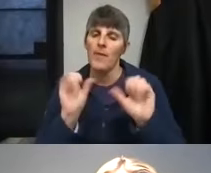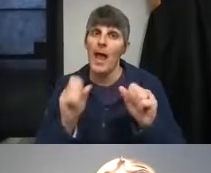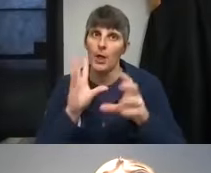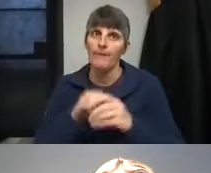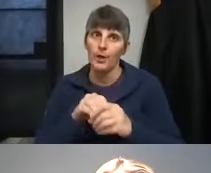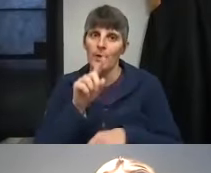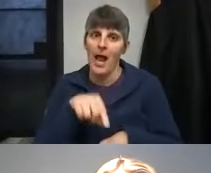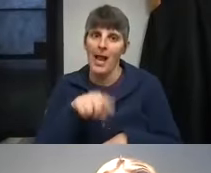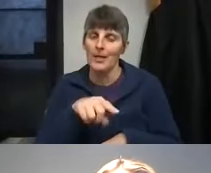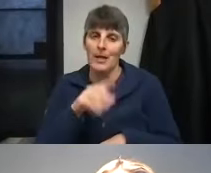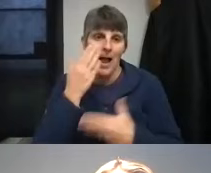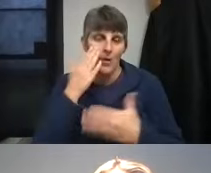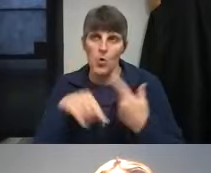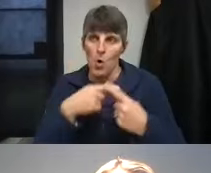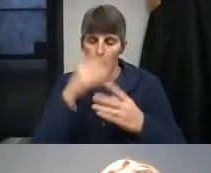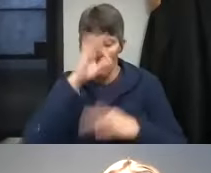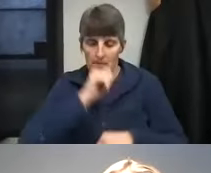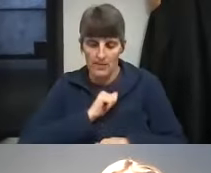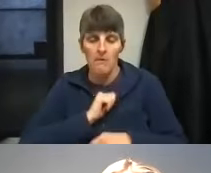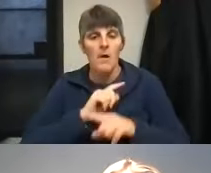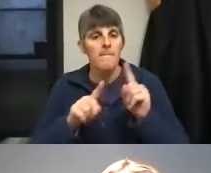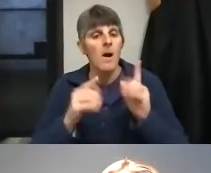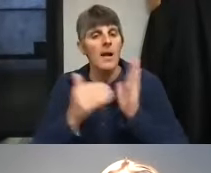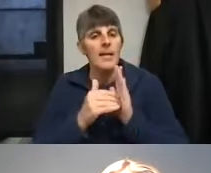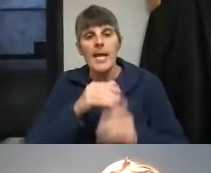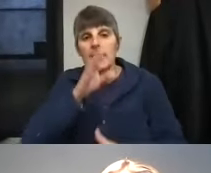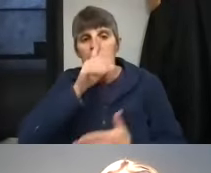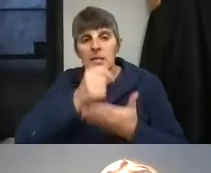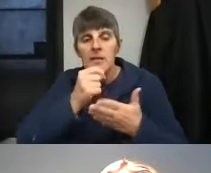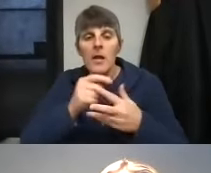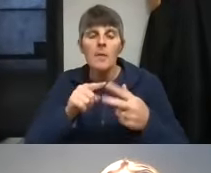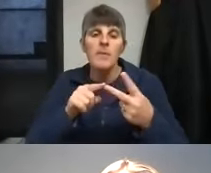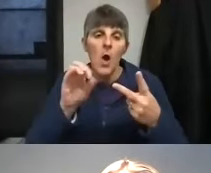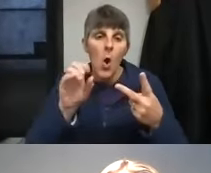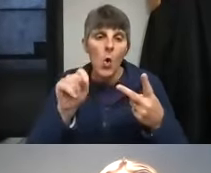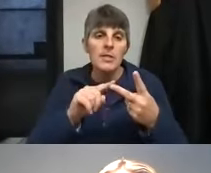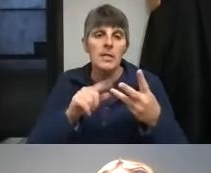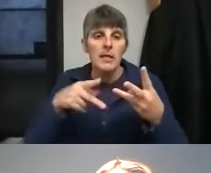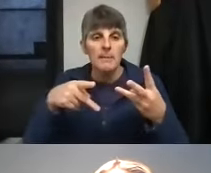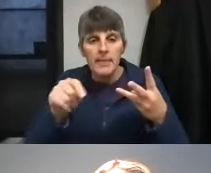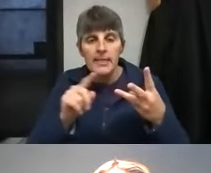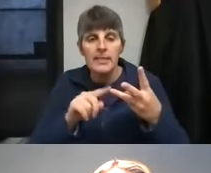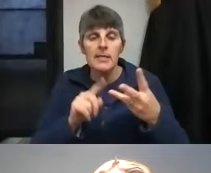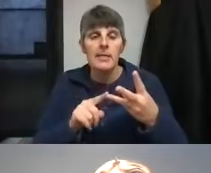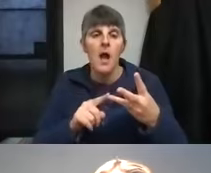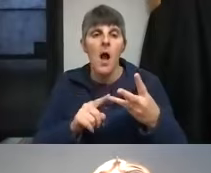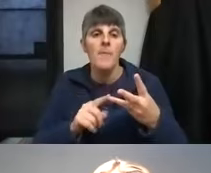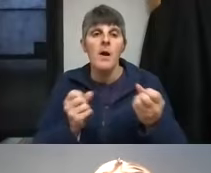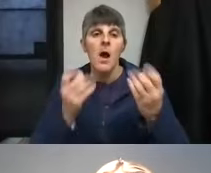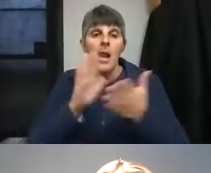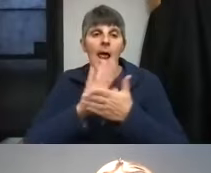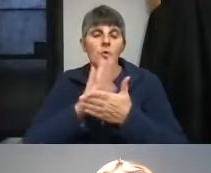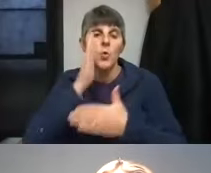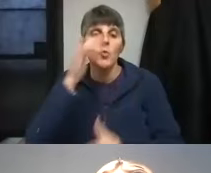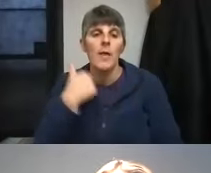included on here, don't know about. But again, speech therapy, OT, PT, a lot of schools